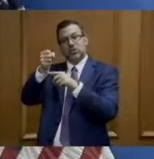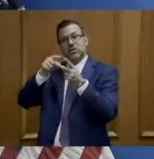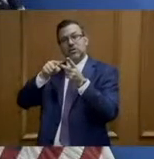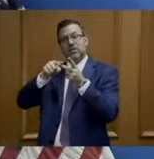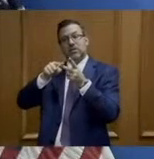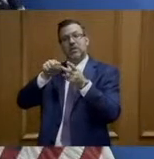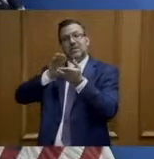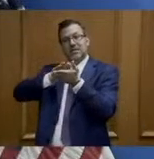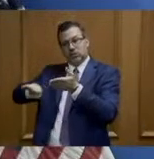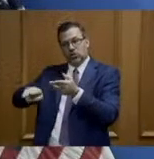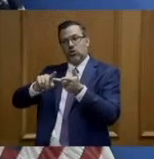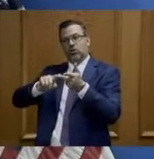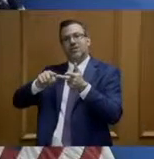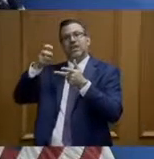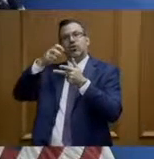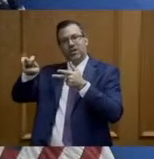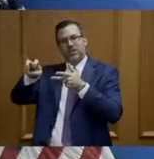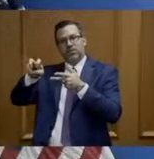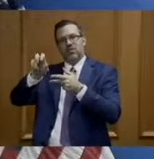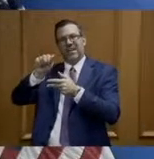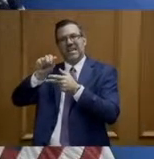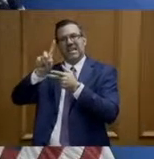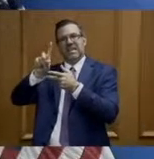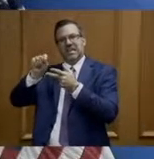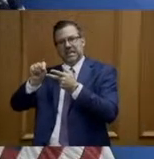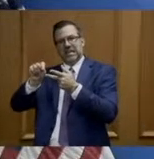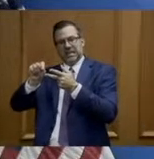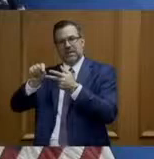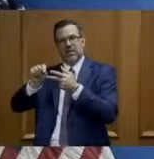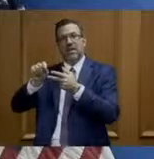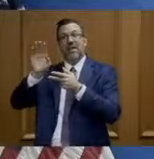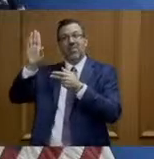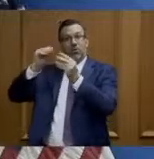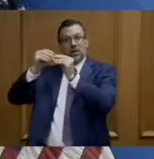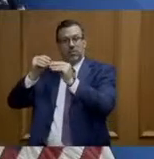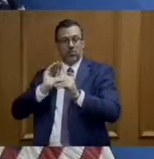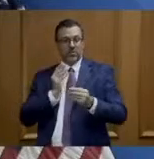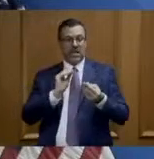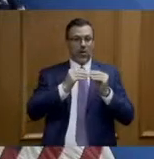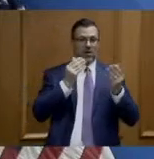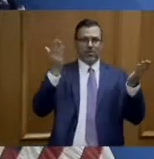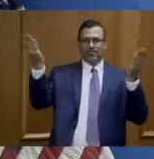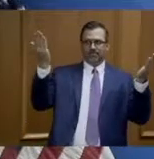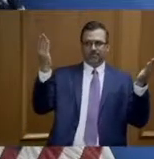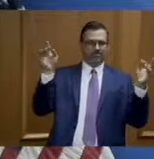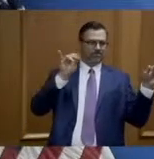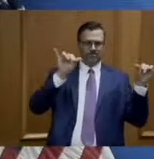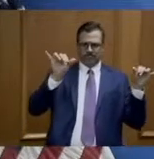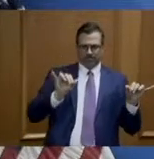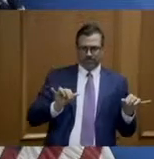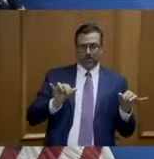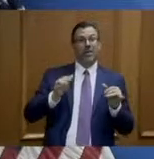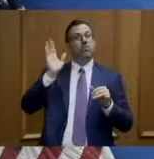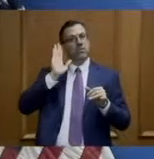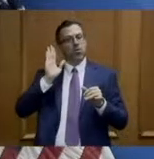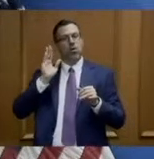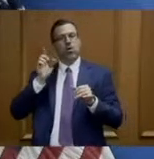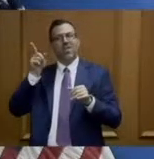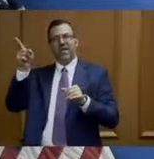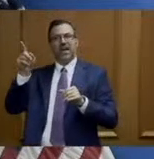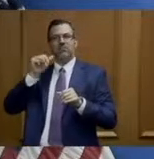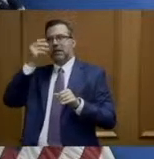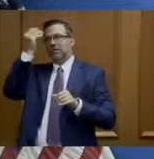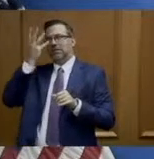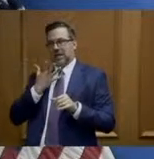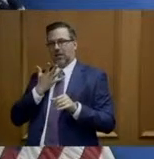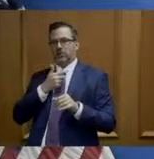feed from the Tennessee Hospital Association. We've caught some hospitalizations that were previously unreported. This follows